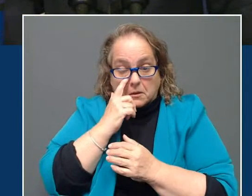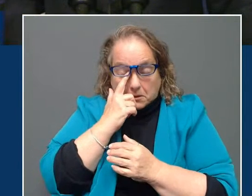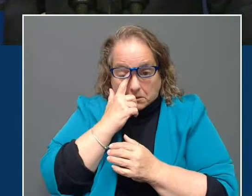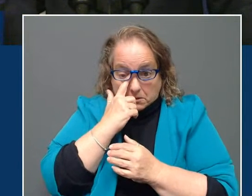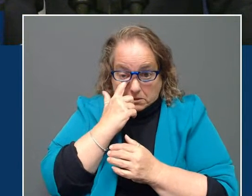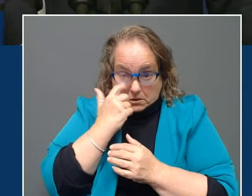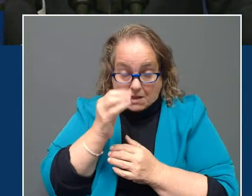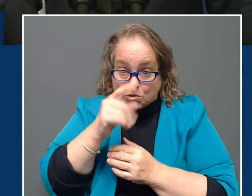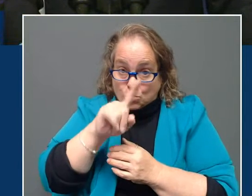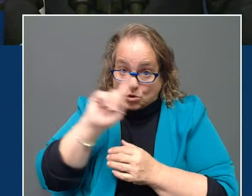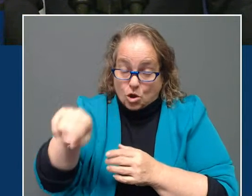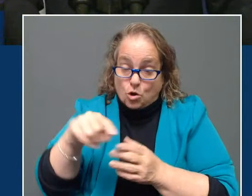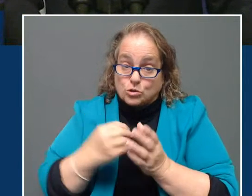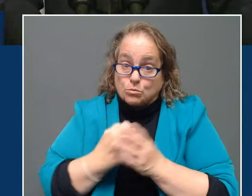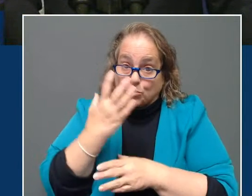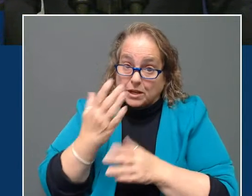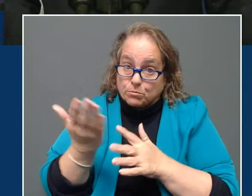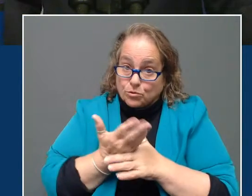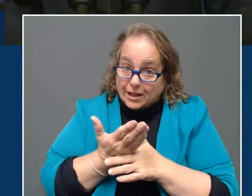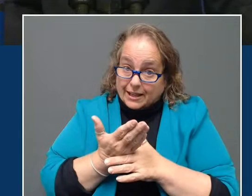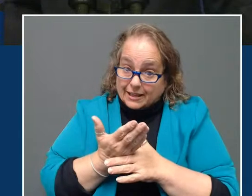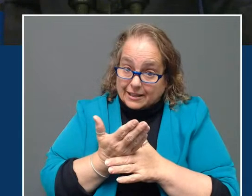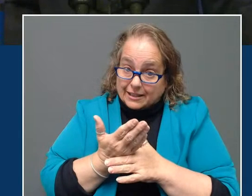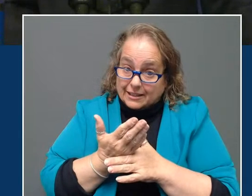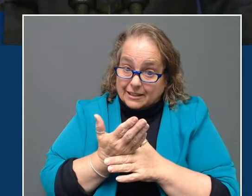break, and again, we are still